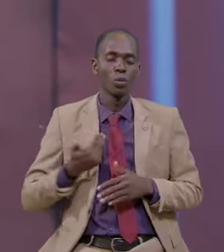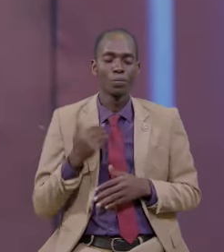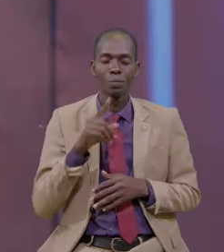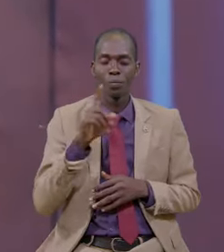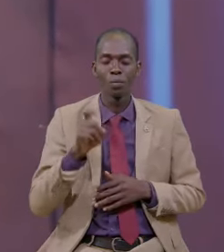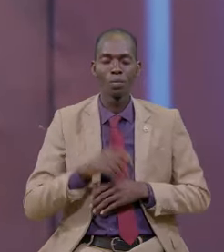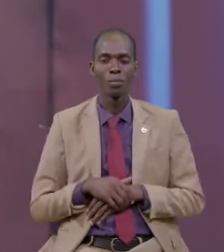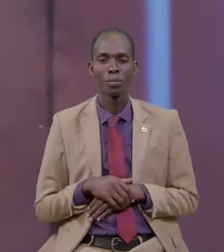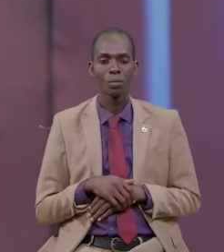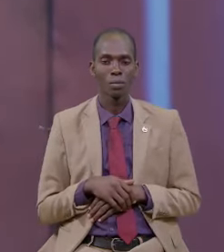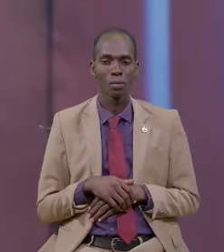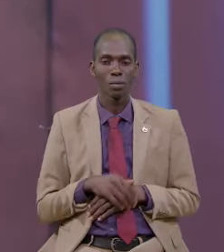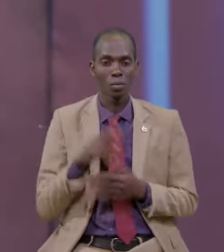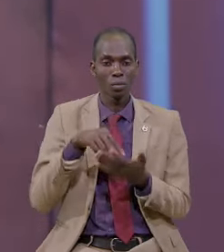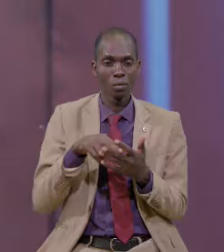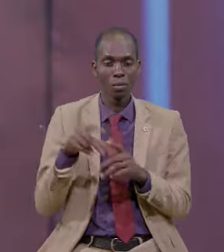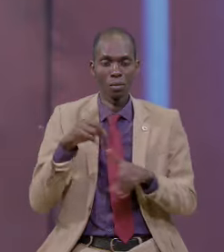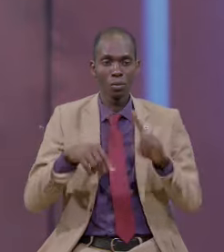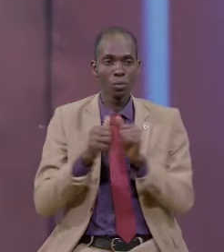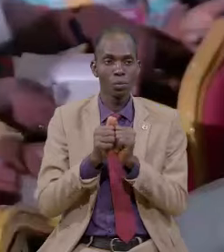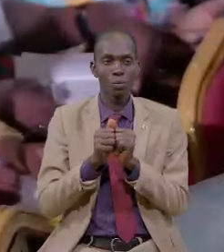Read that once you go.